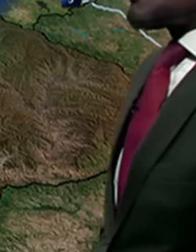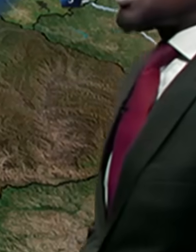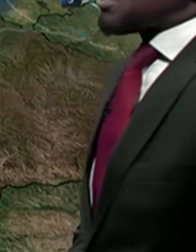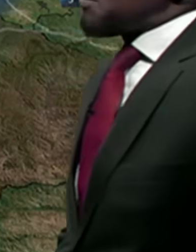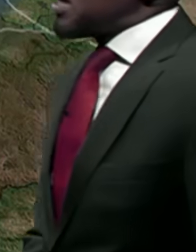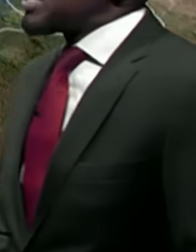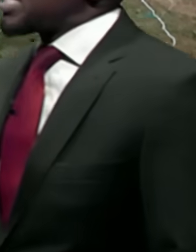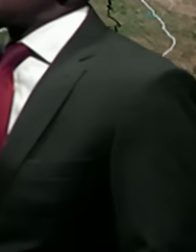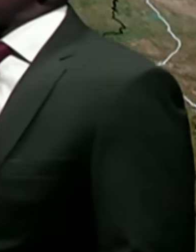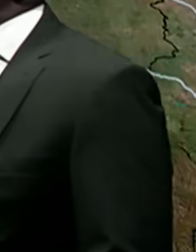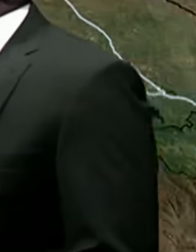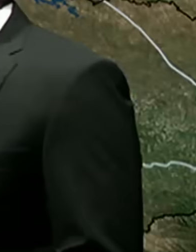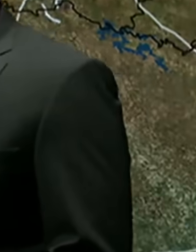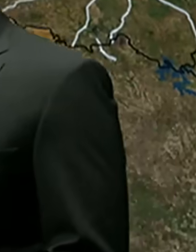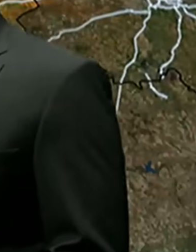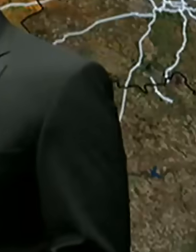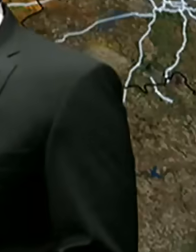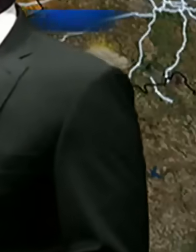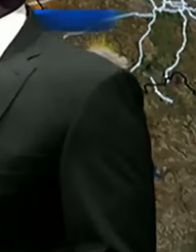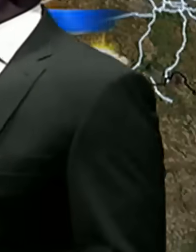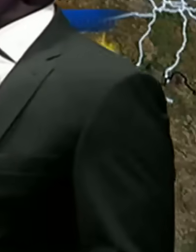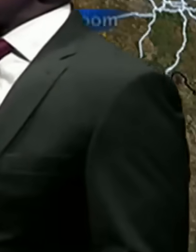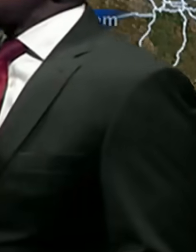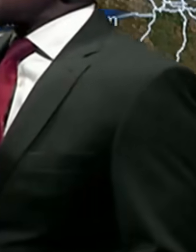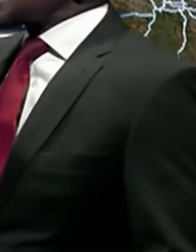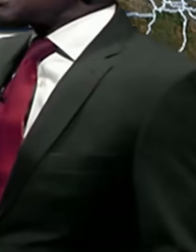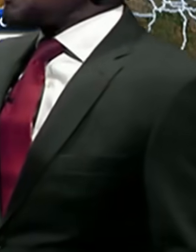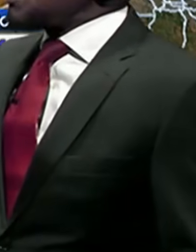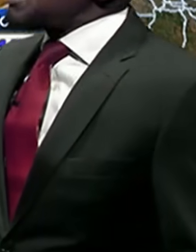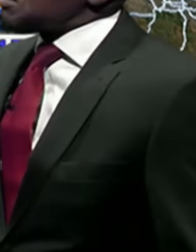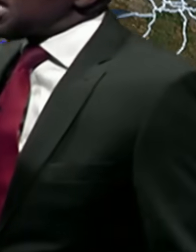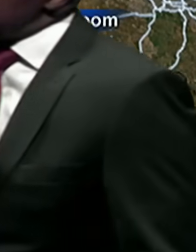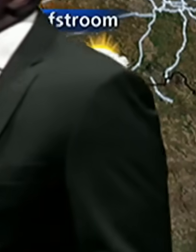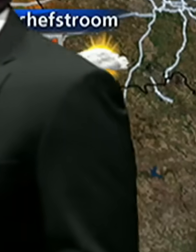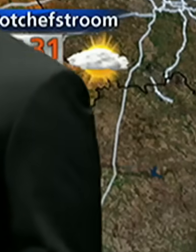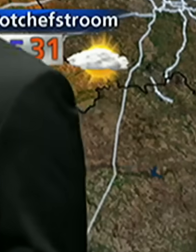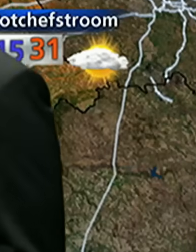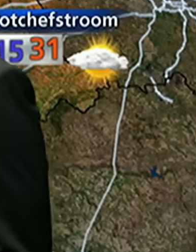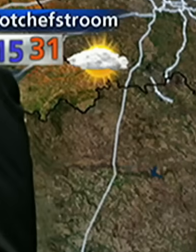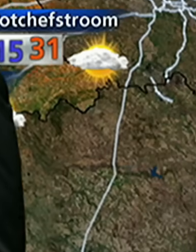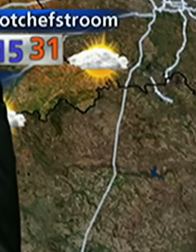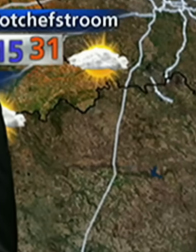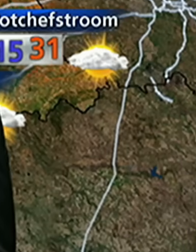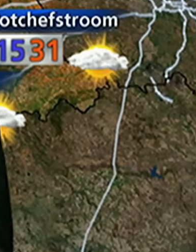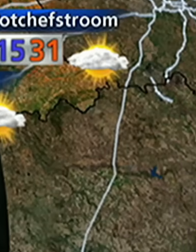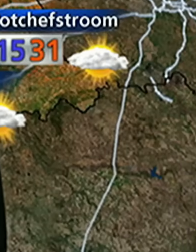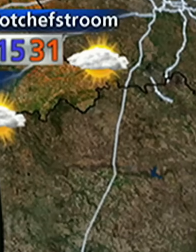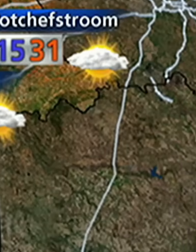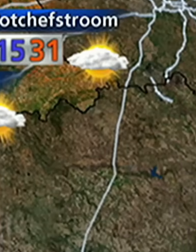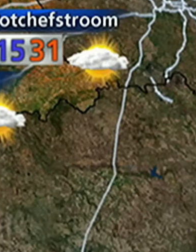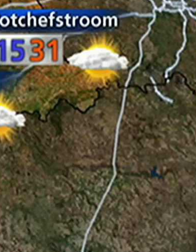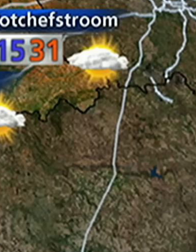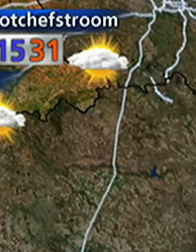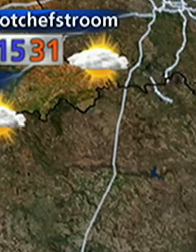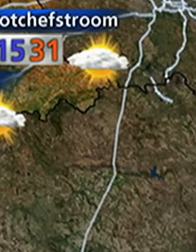teng o tla tlhotshetse fela ho itekanetseng sentse re shebile hona ka haro Mafikeng re kgara di fitla ho mashome a mararo a metsemmedi ka re ka Vryburg